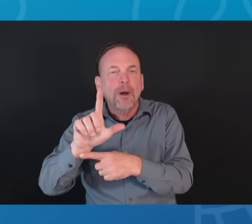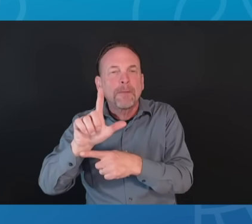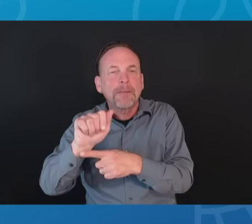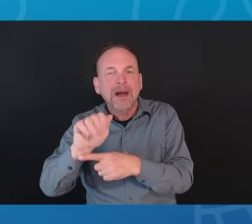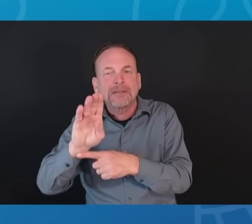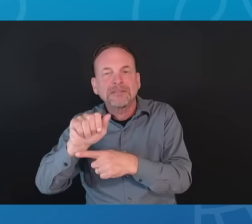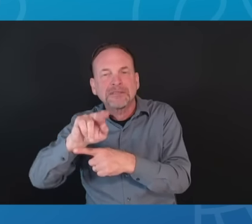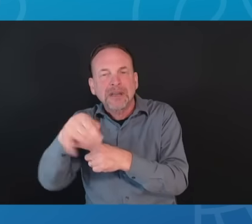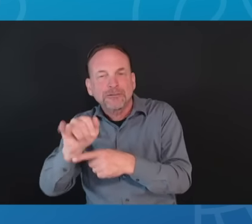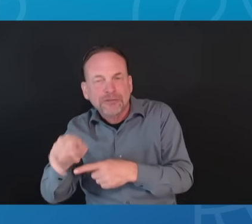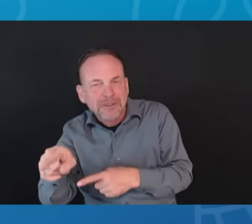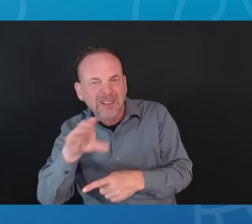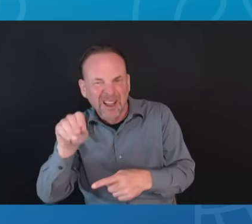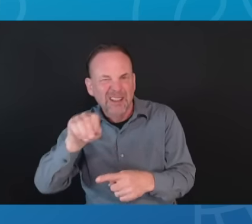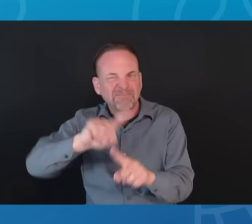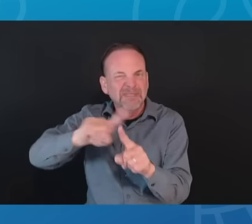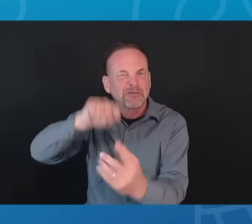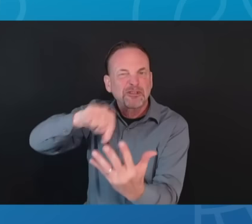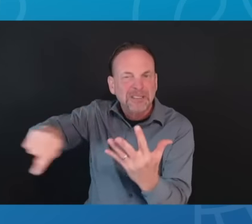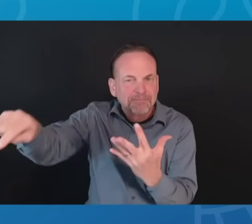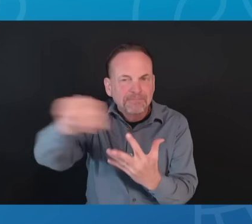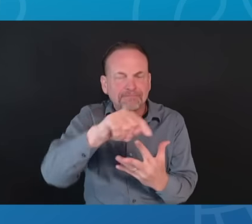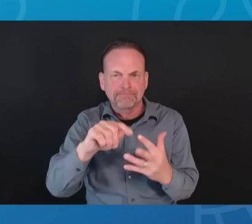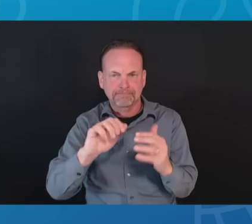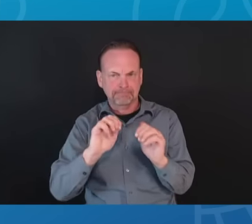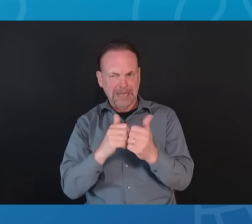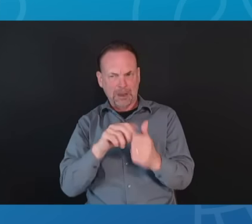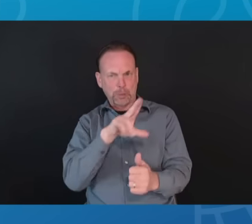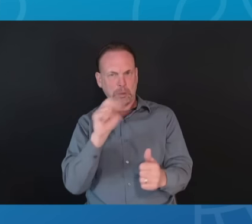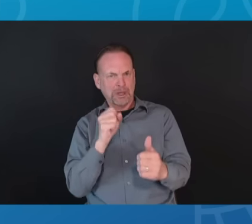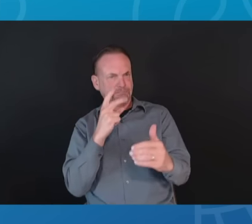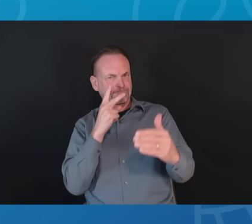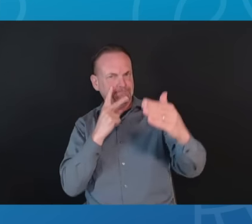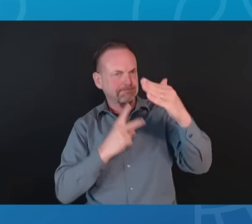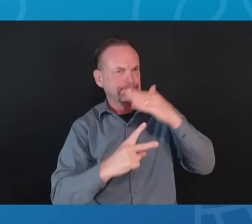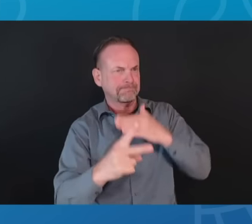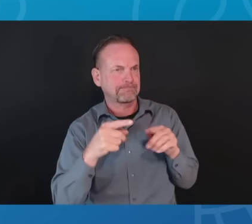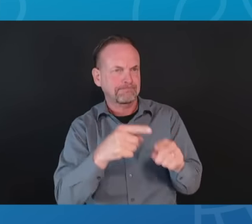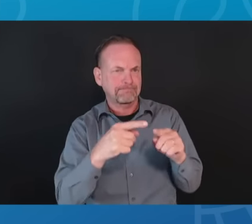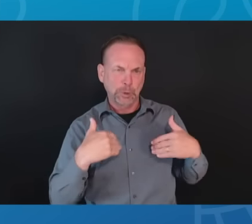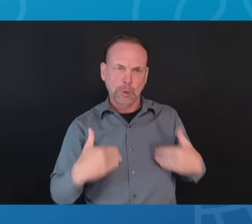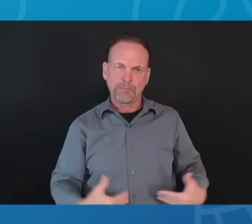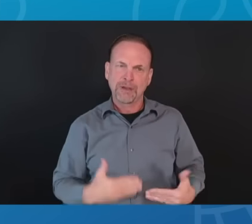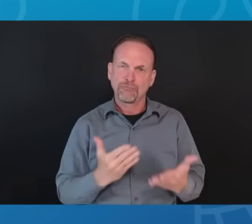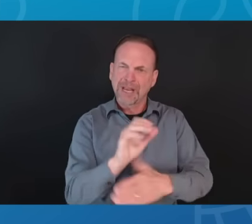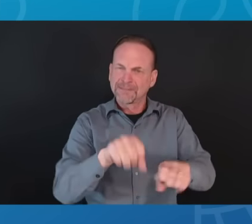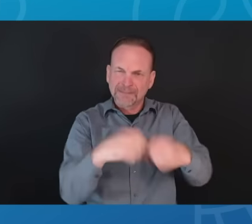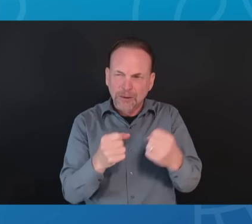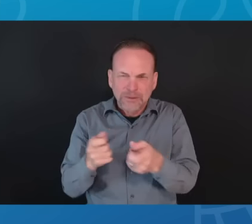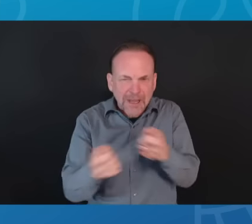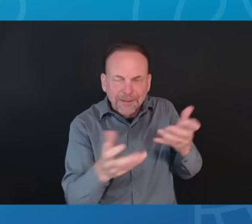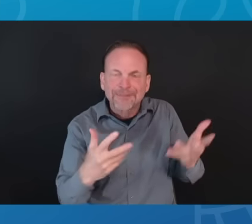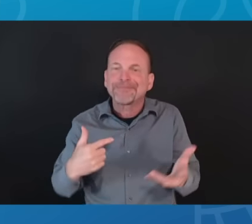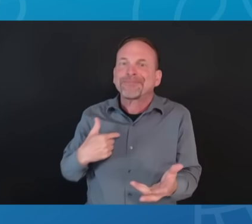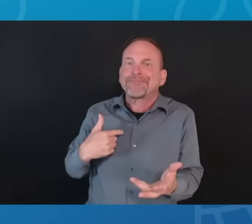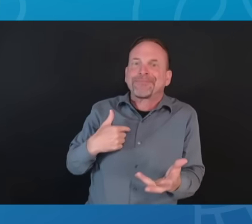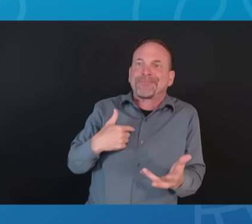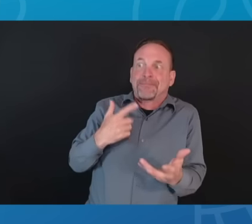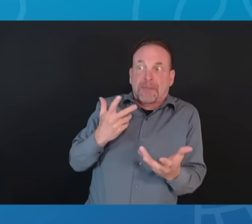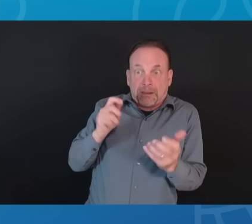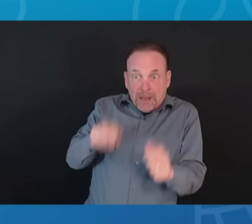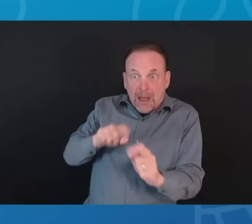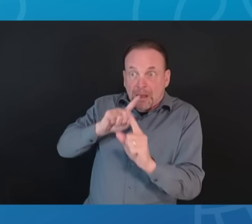human rights in Bangladesh so, right now? I can't speak to these individual cases that you Please. Mentioned, but I can tell you that the Secretary met with the Prime Minister of Bangladesh just 2 weeks ago at the